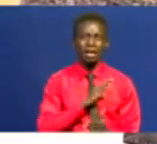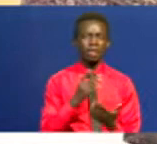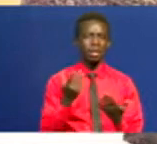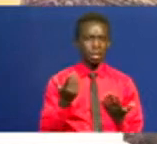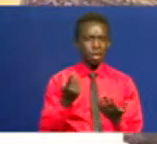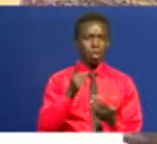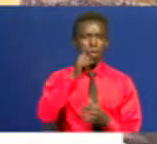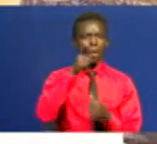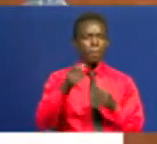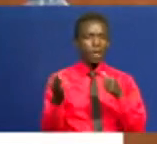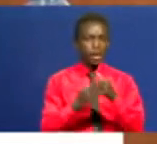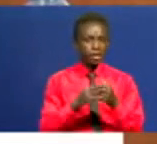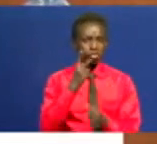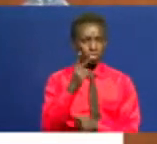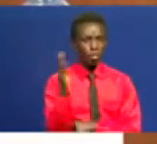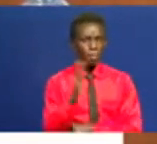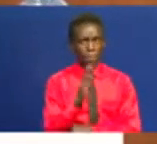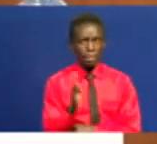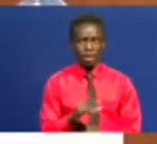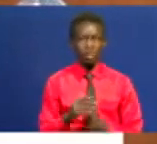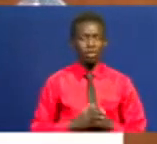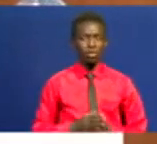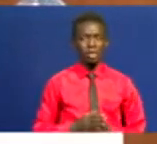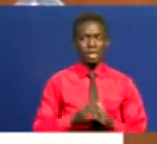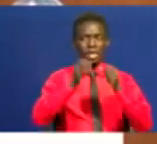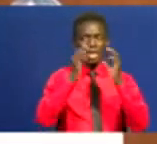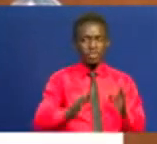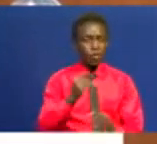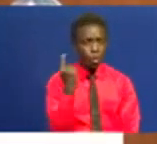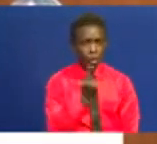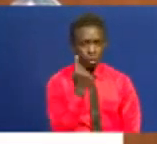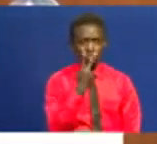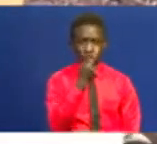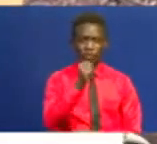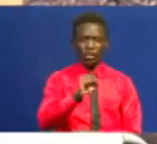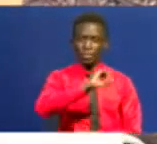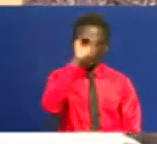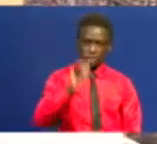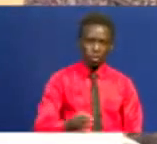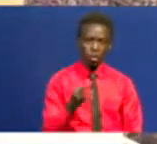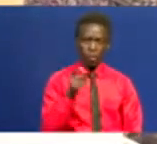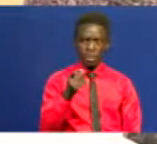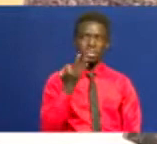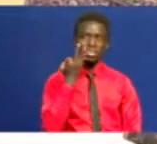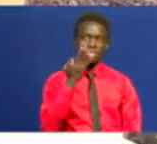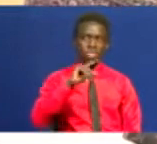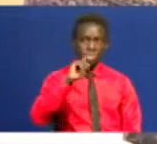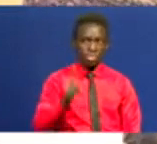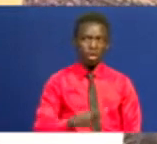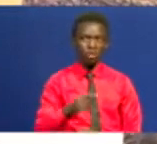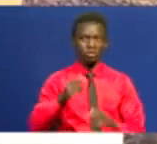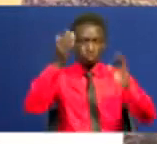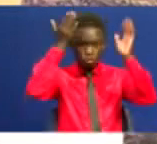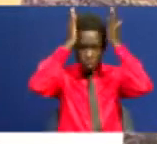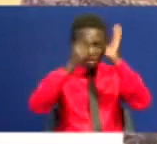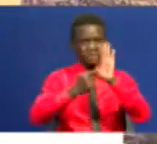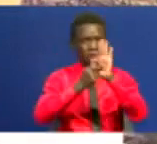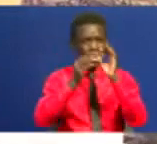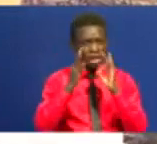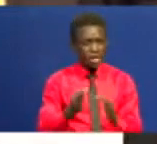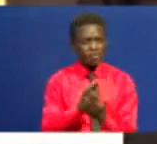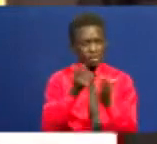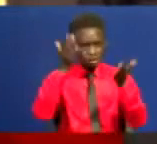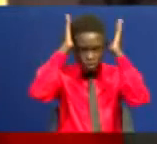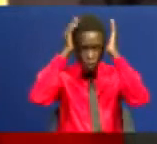1.82 billion shillings. If only 25% of the 300,000 donkeys were working